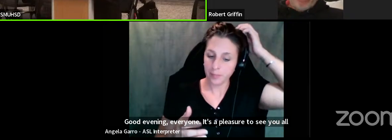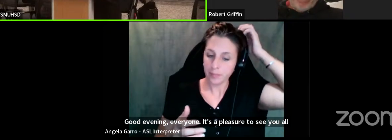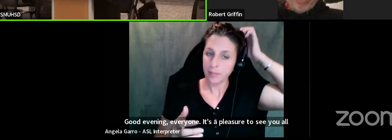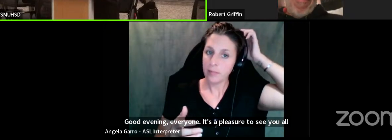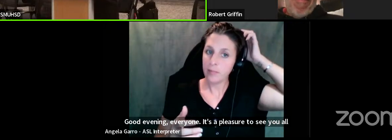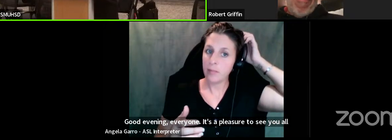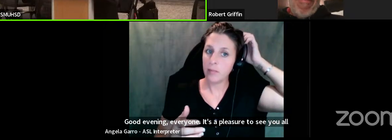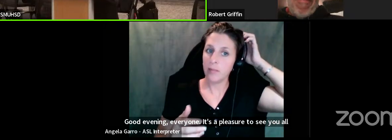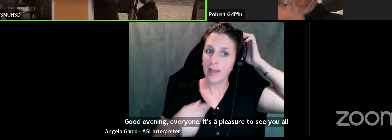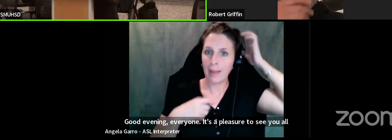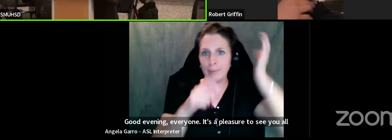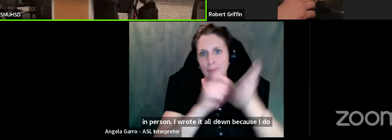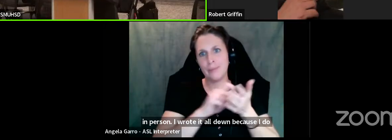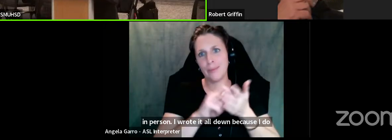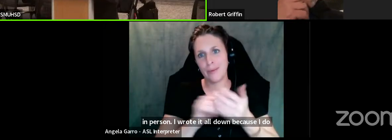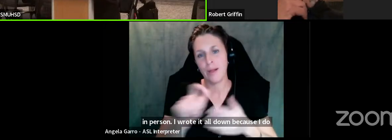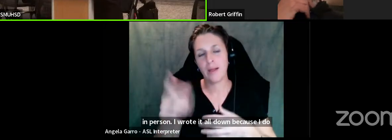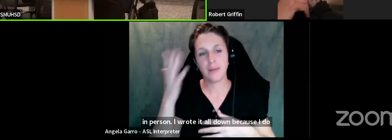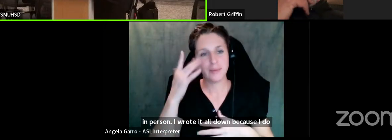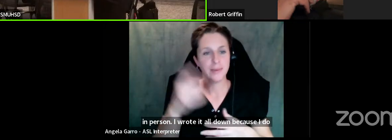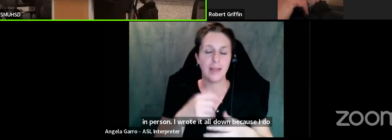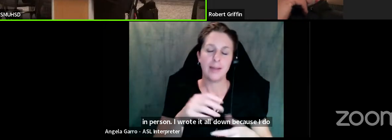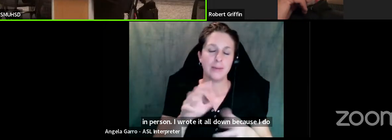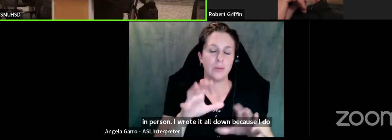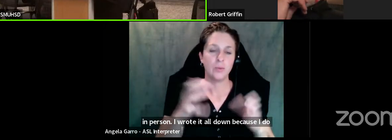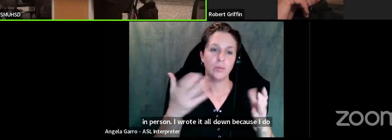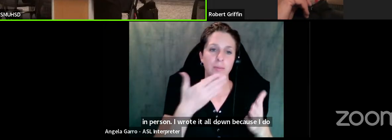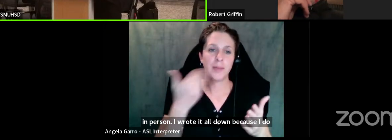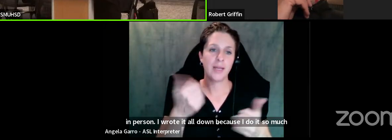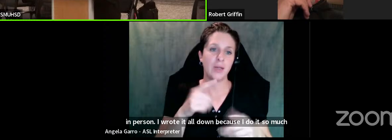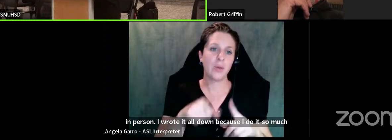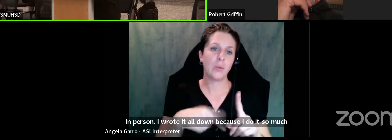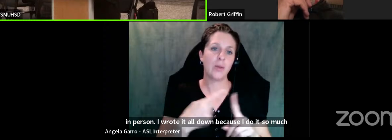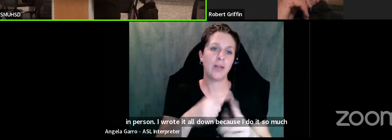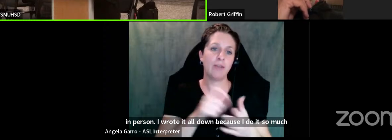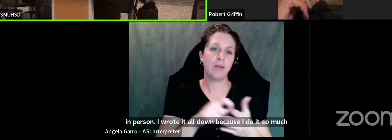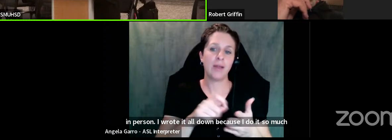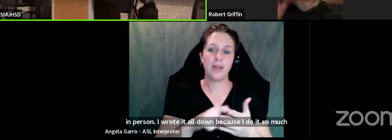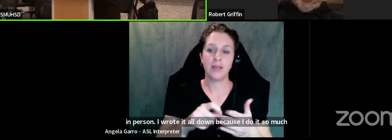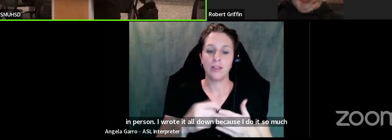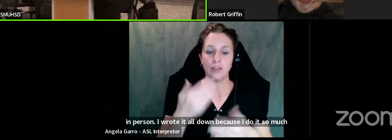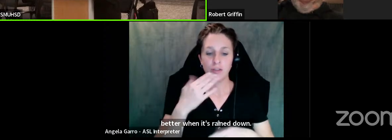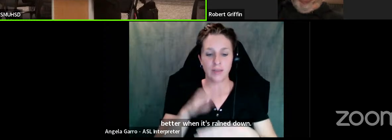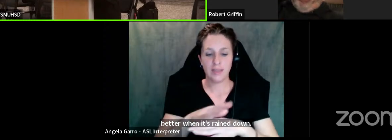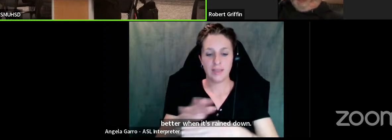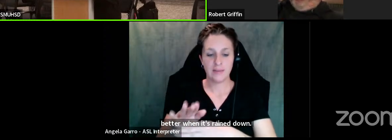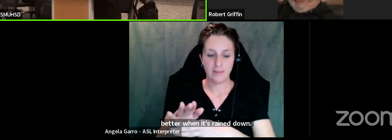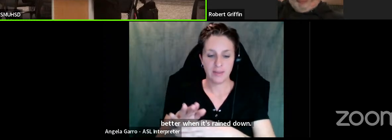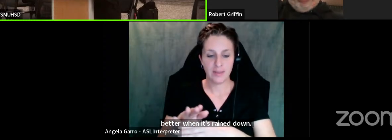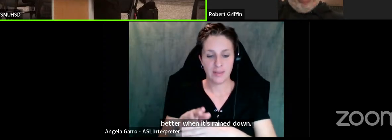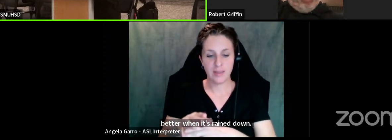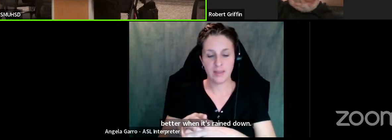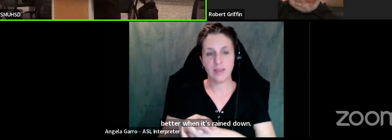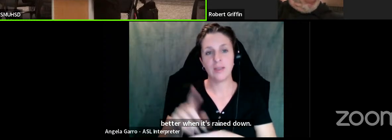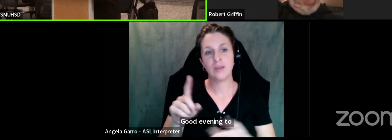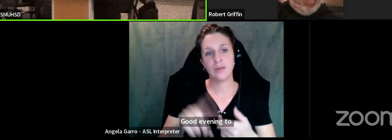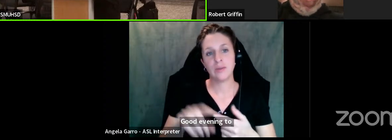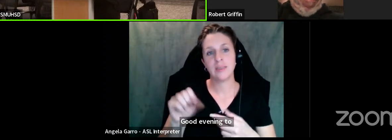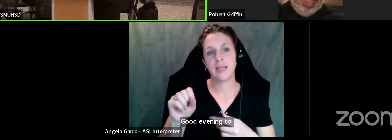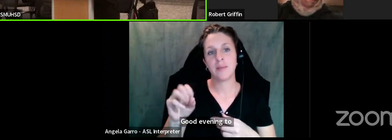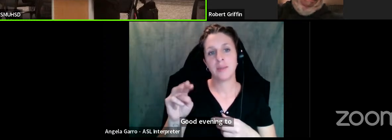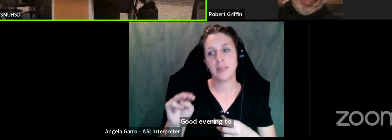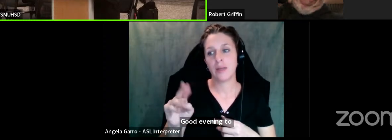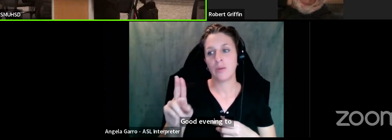I wrote it all down because I do it so much better when it's written down. So, good evening to the esteemed members of the San Mateo Union School